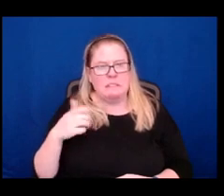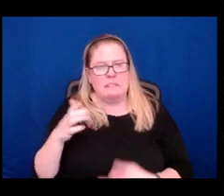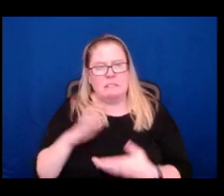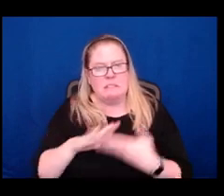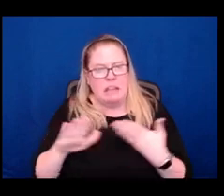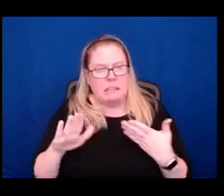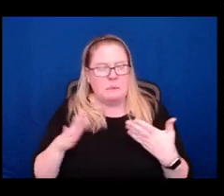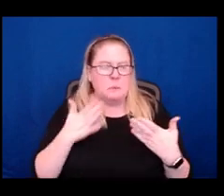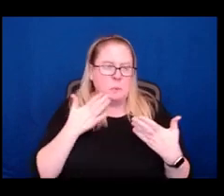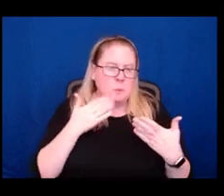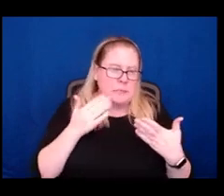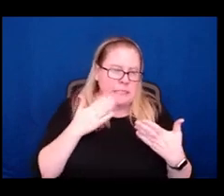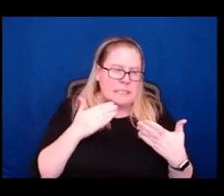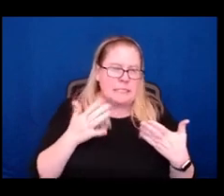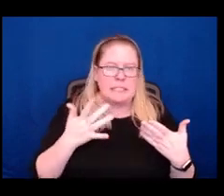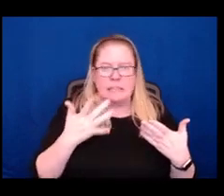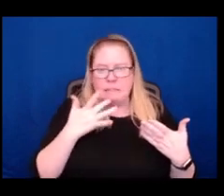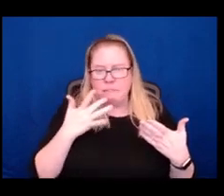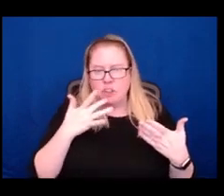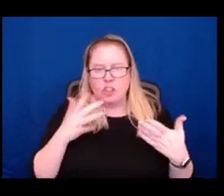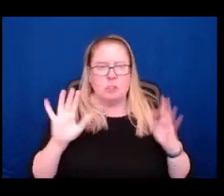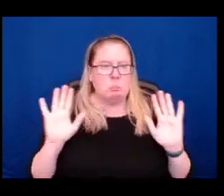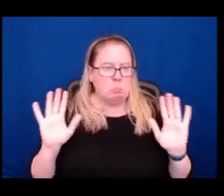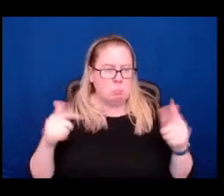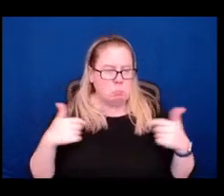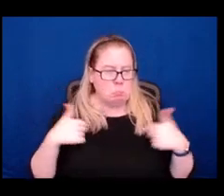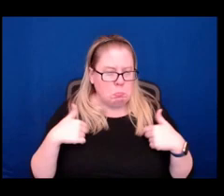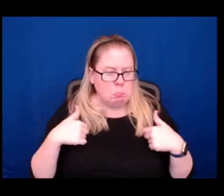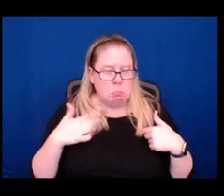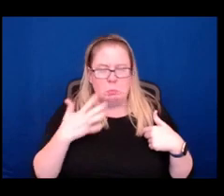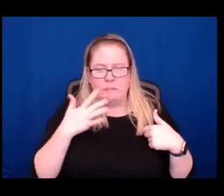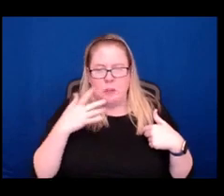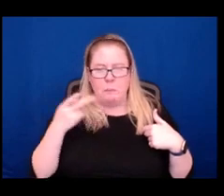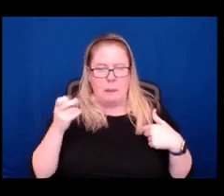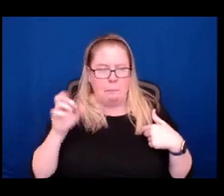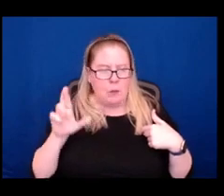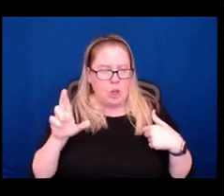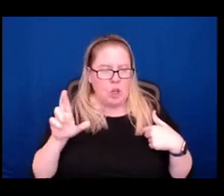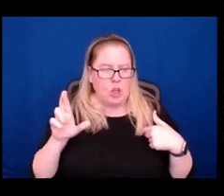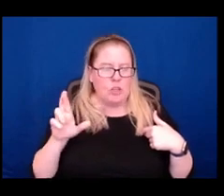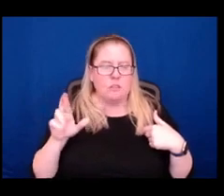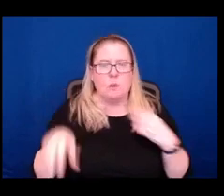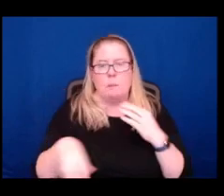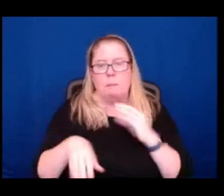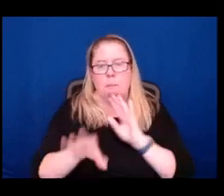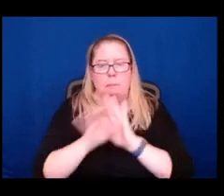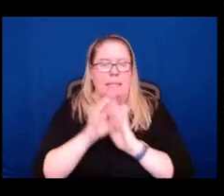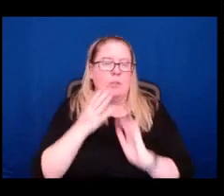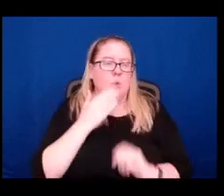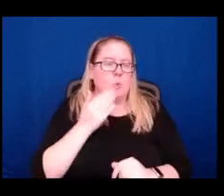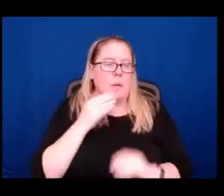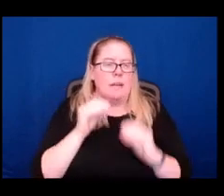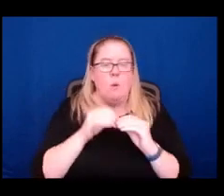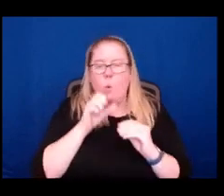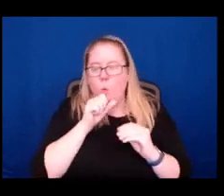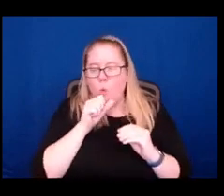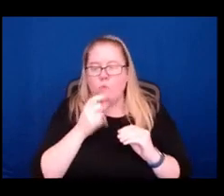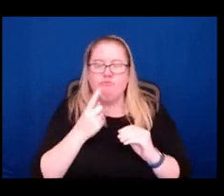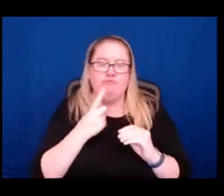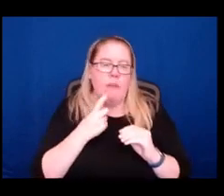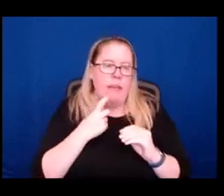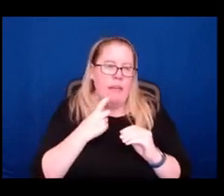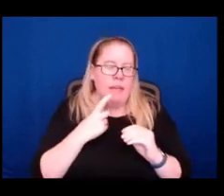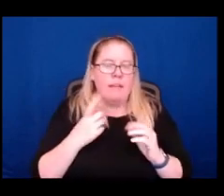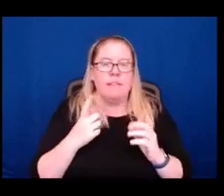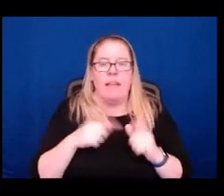flavored peppers for this. So you really want sweet peppers. Go for the orange, go for the red and the yellow.